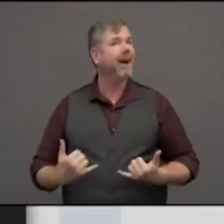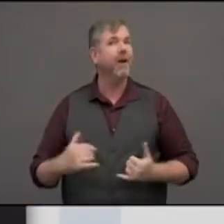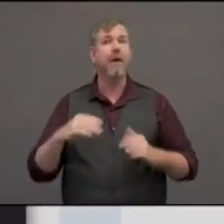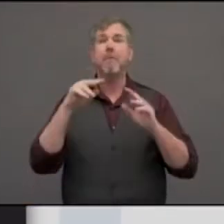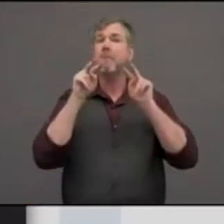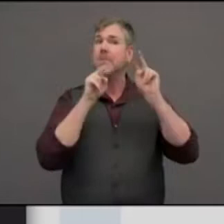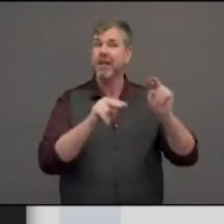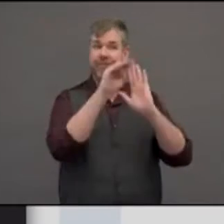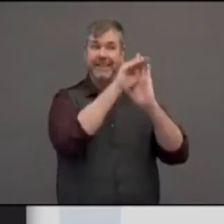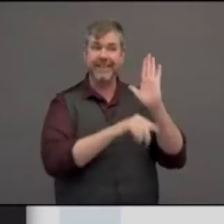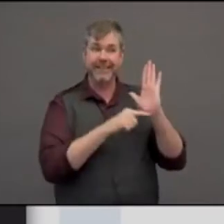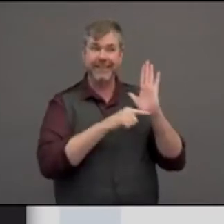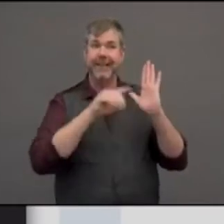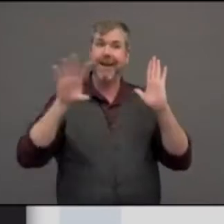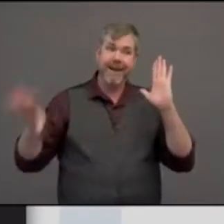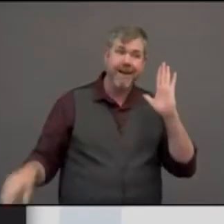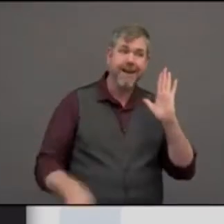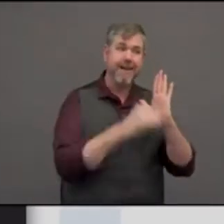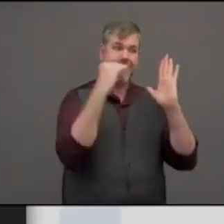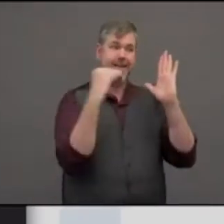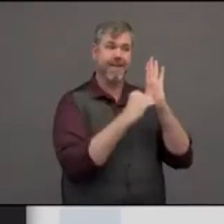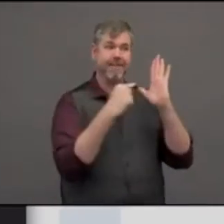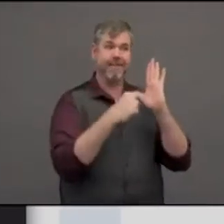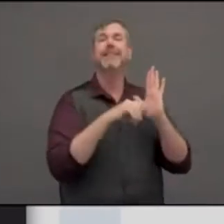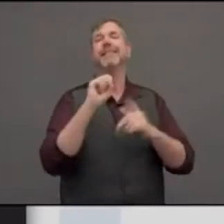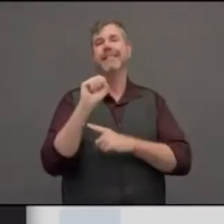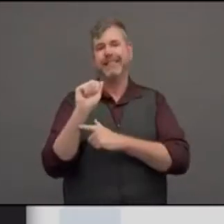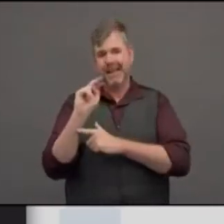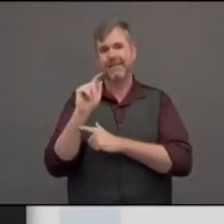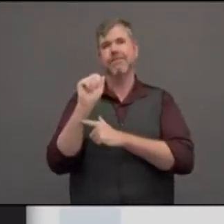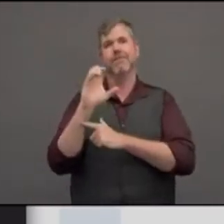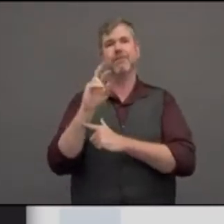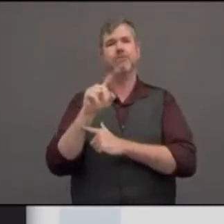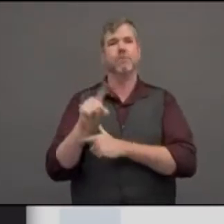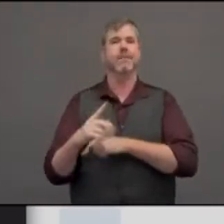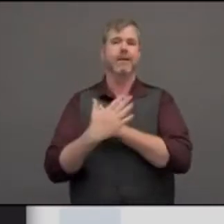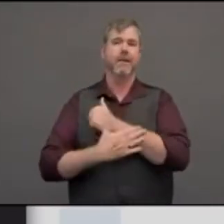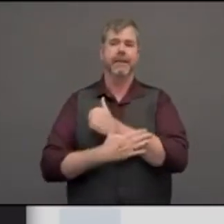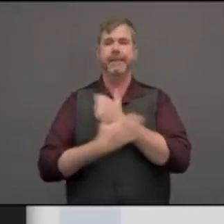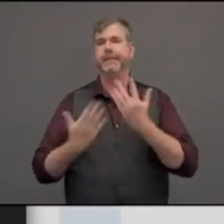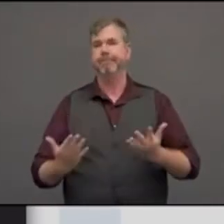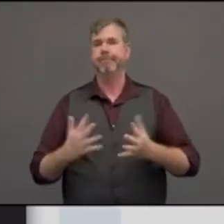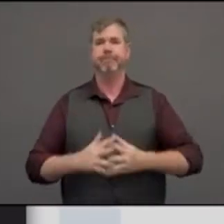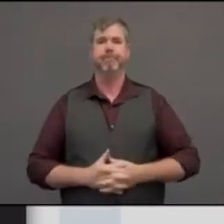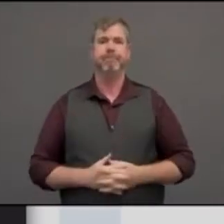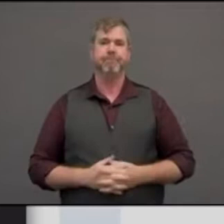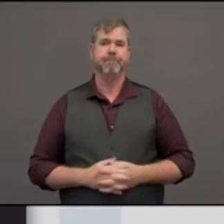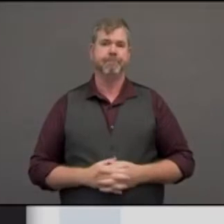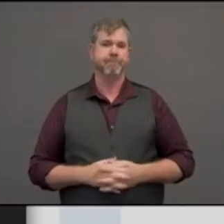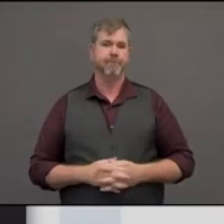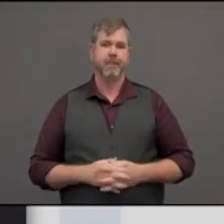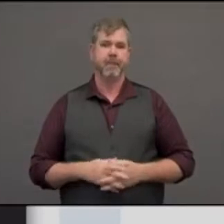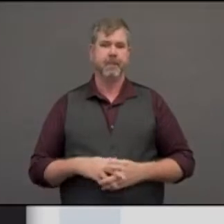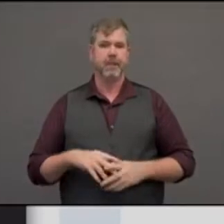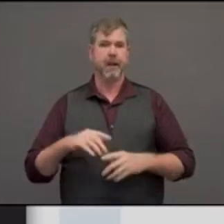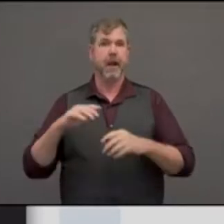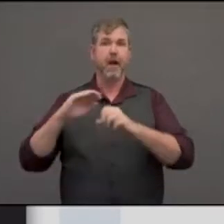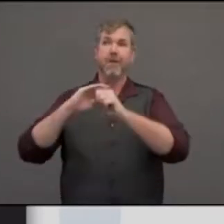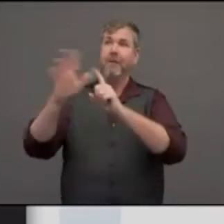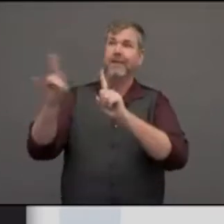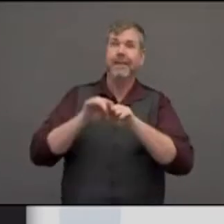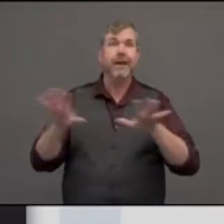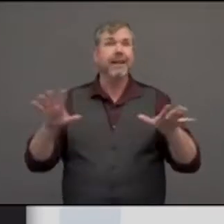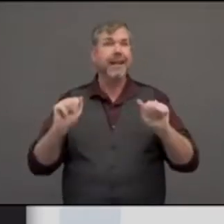to a lot of businesses that have been open. There's no escaping this virus, no matter where you go,